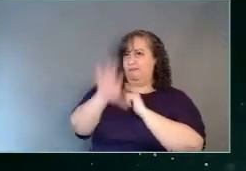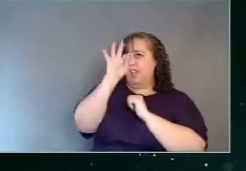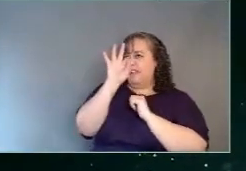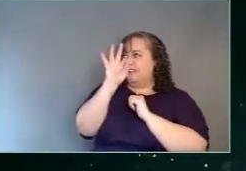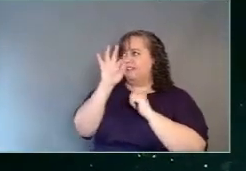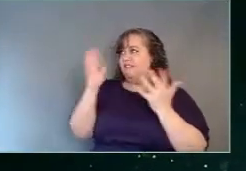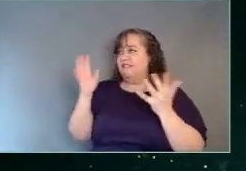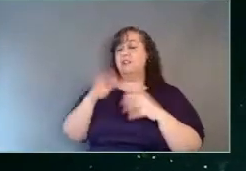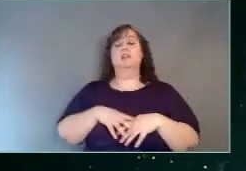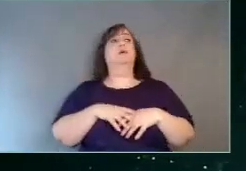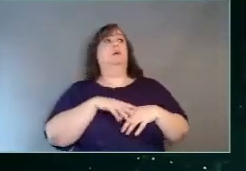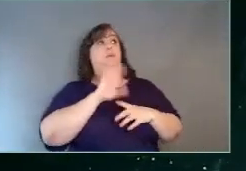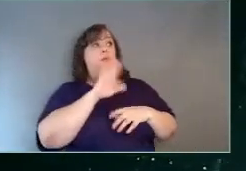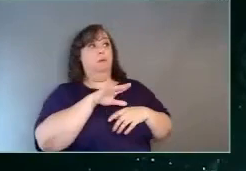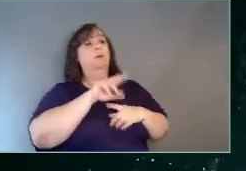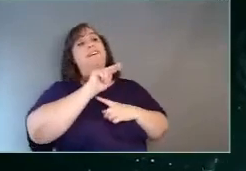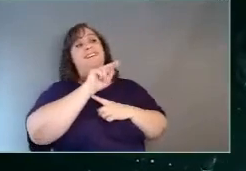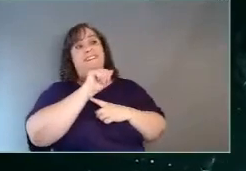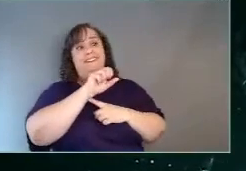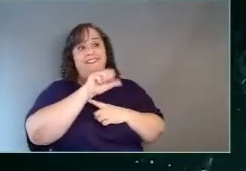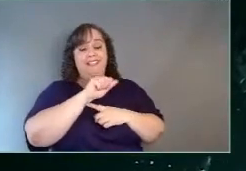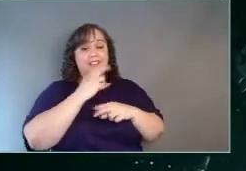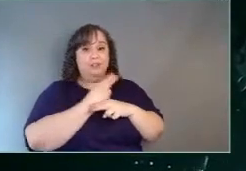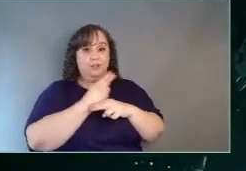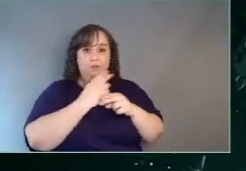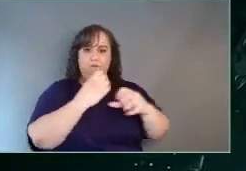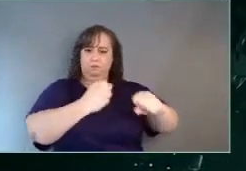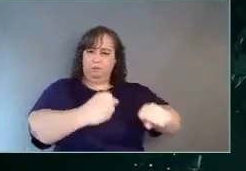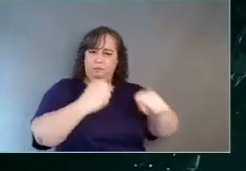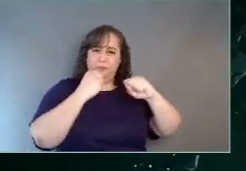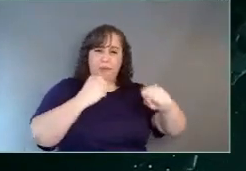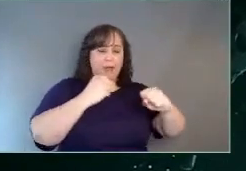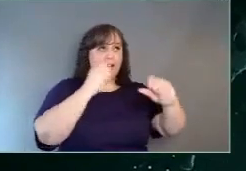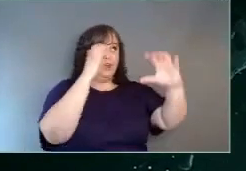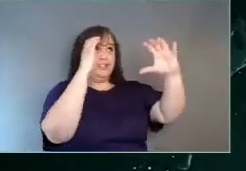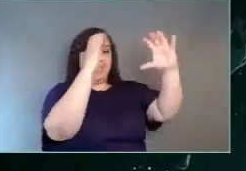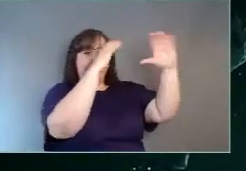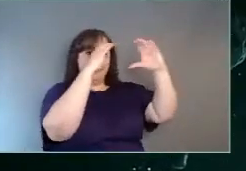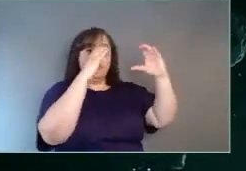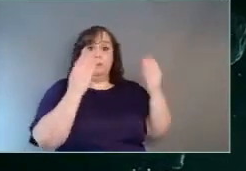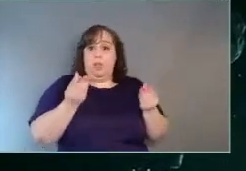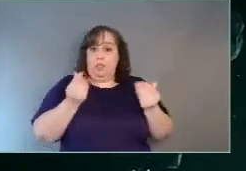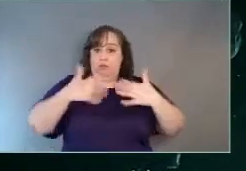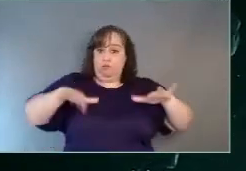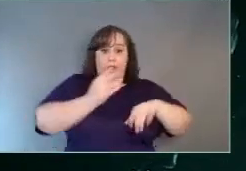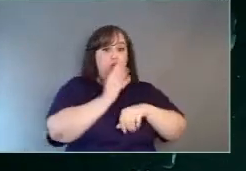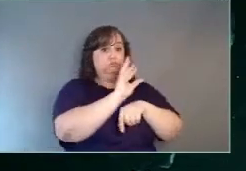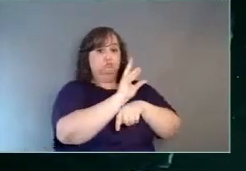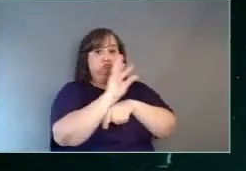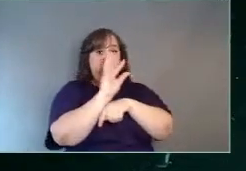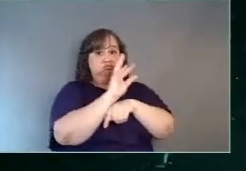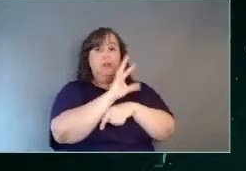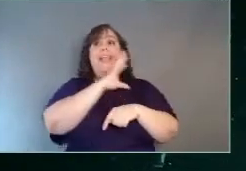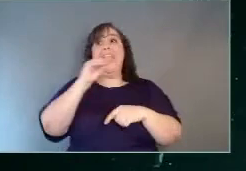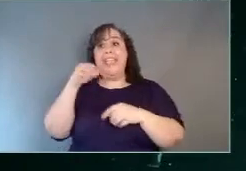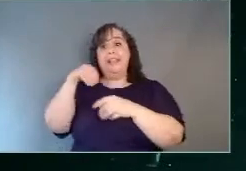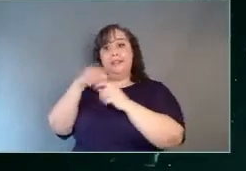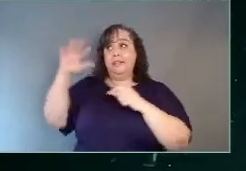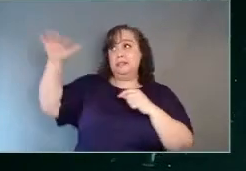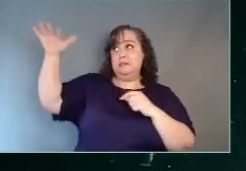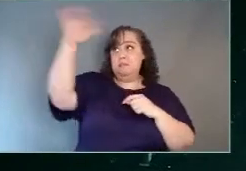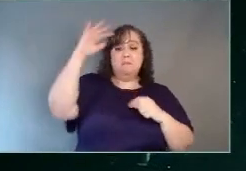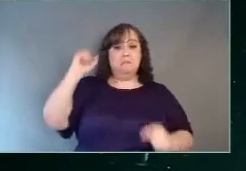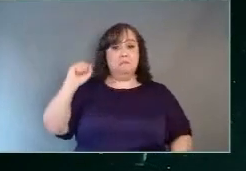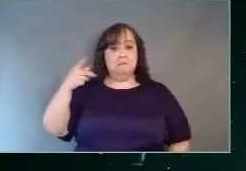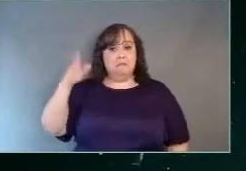uses powerful telescopes both on the ground and in space to find asteroids. And once NASA finds an asteroid,